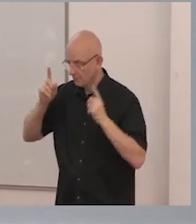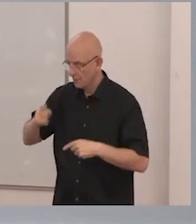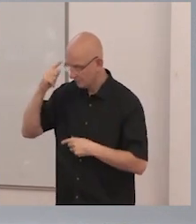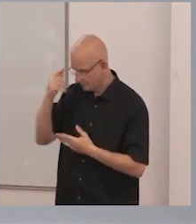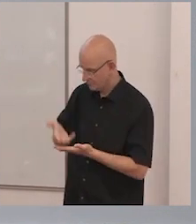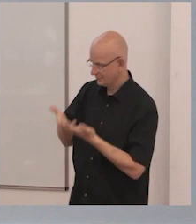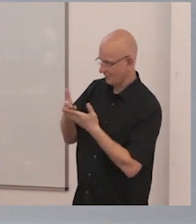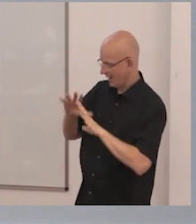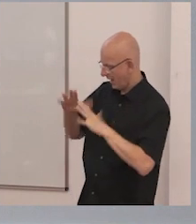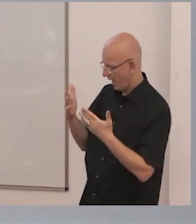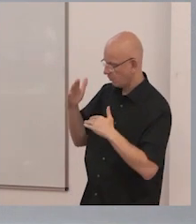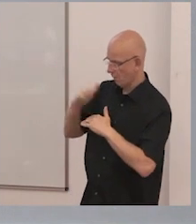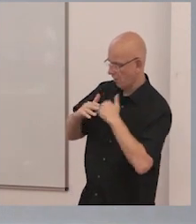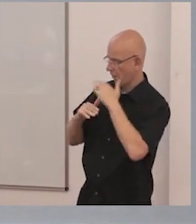group.